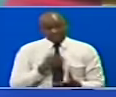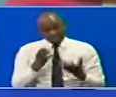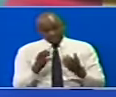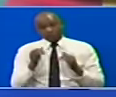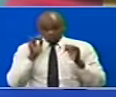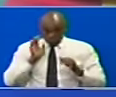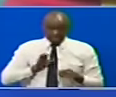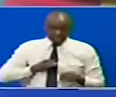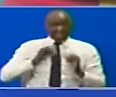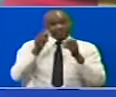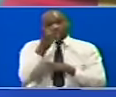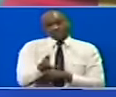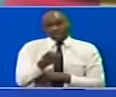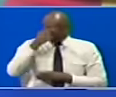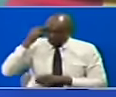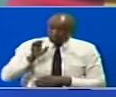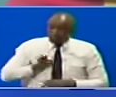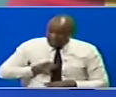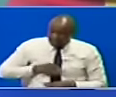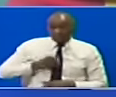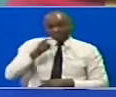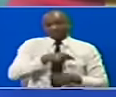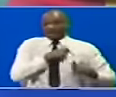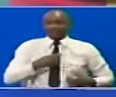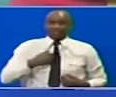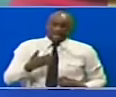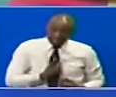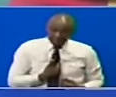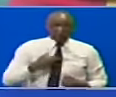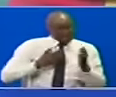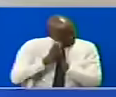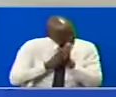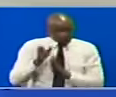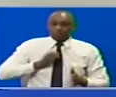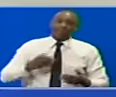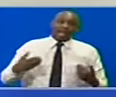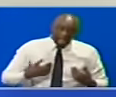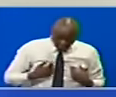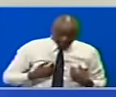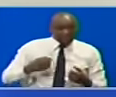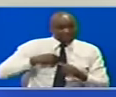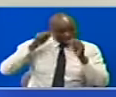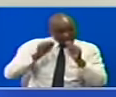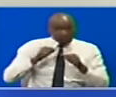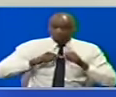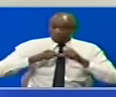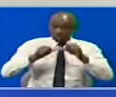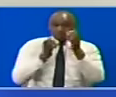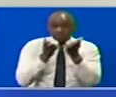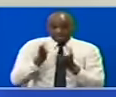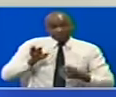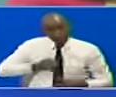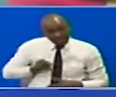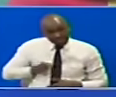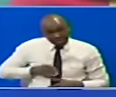on women issues, because women are in my heart and I have a passion for women. So I'm able to continue to serve for